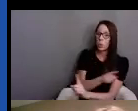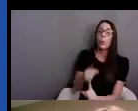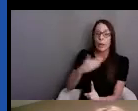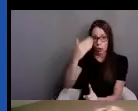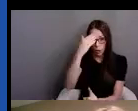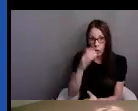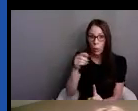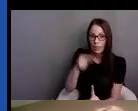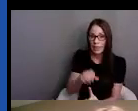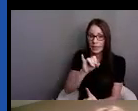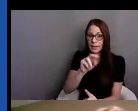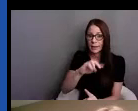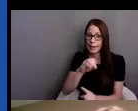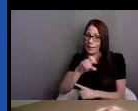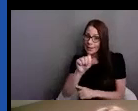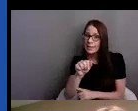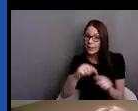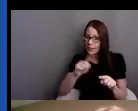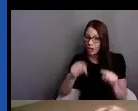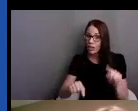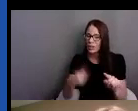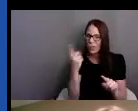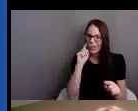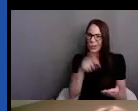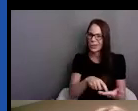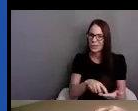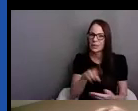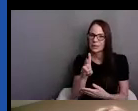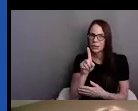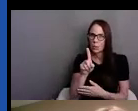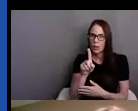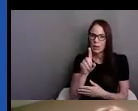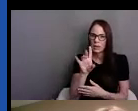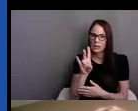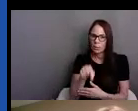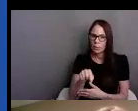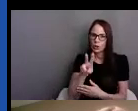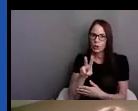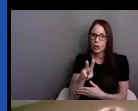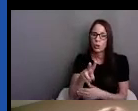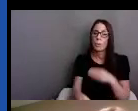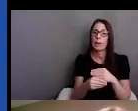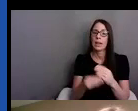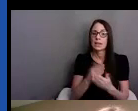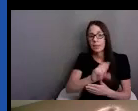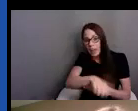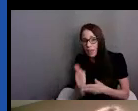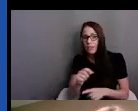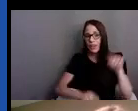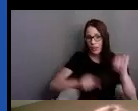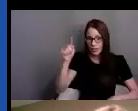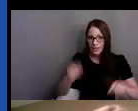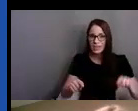the variant from India, the one that has been identified in Colorado, the 617.2, plus some of the other variants that have been circulating